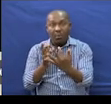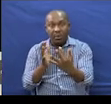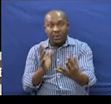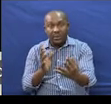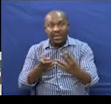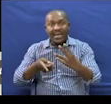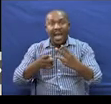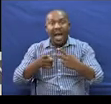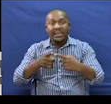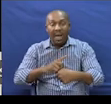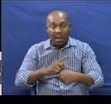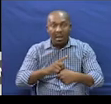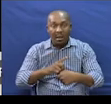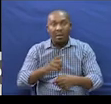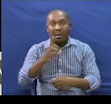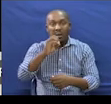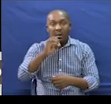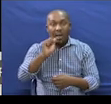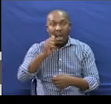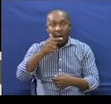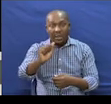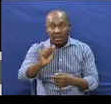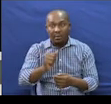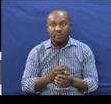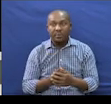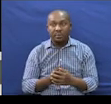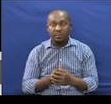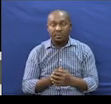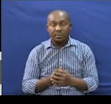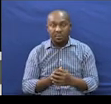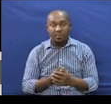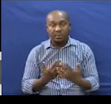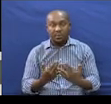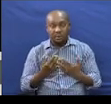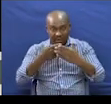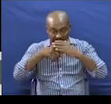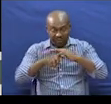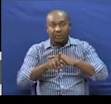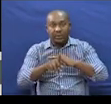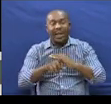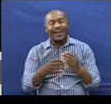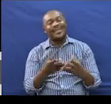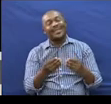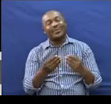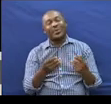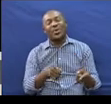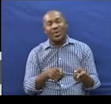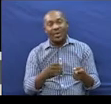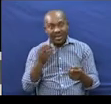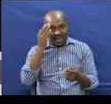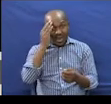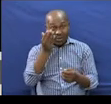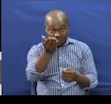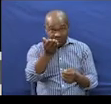data. Population data. Now here in population data, it is very simple. I know you